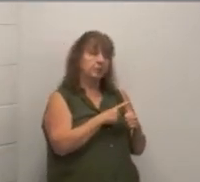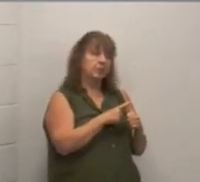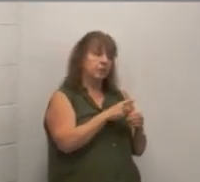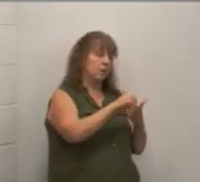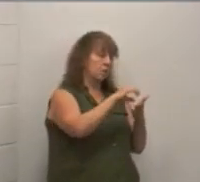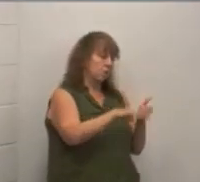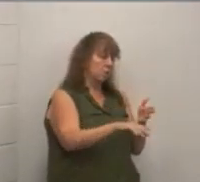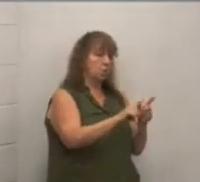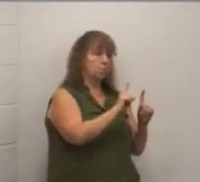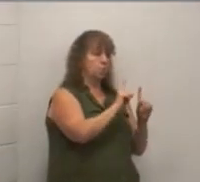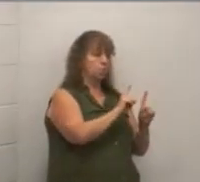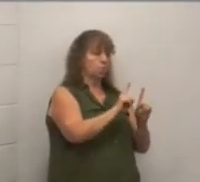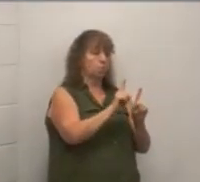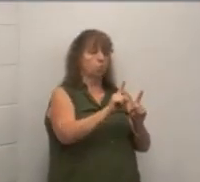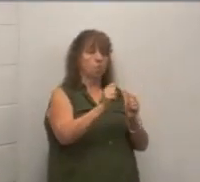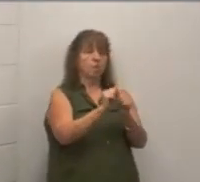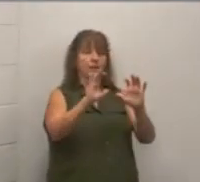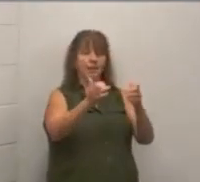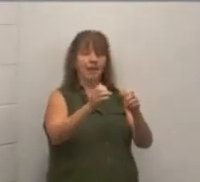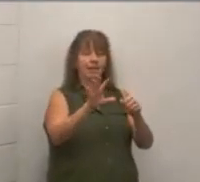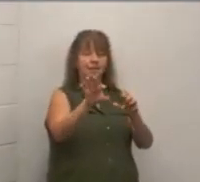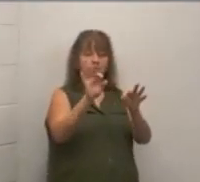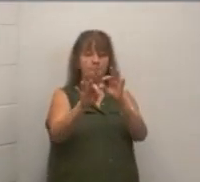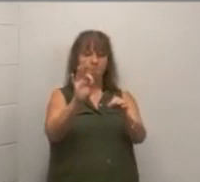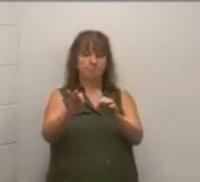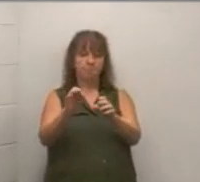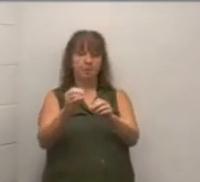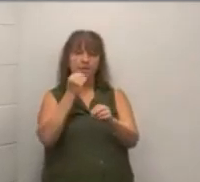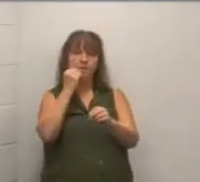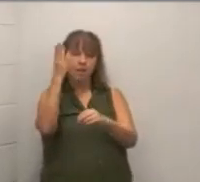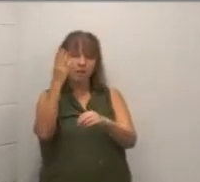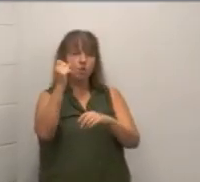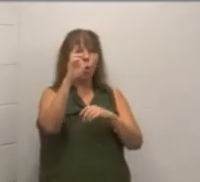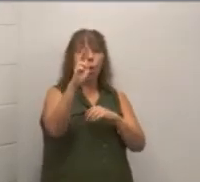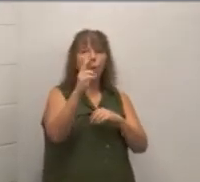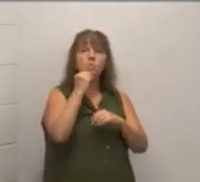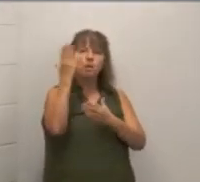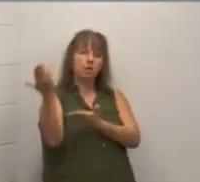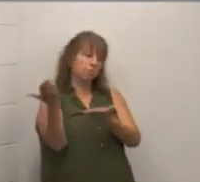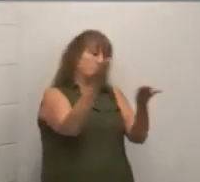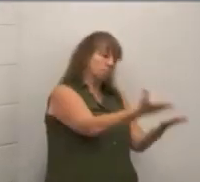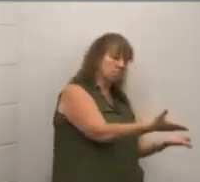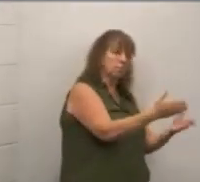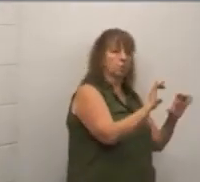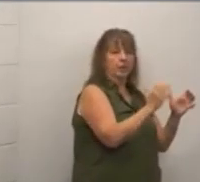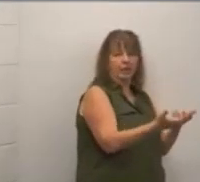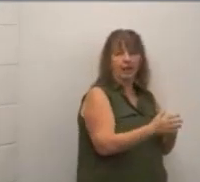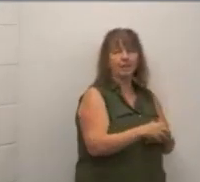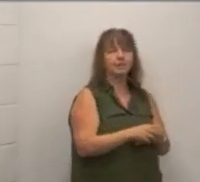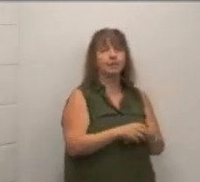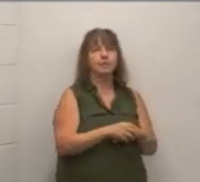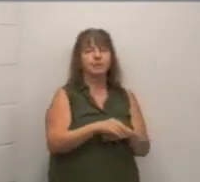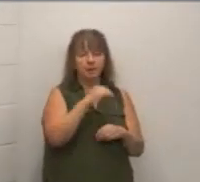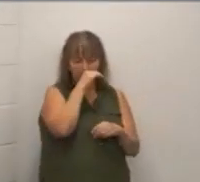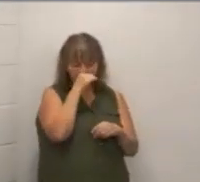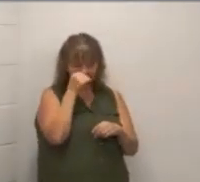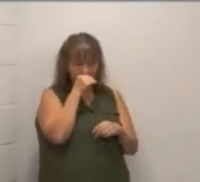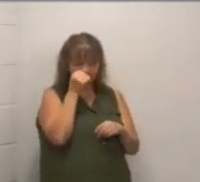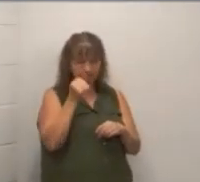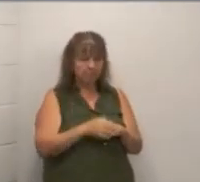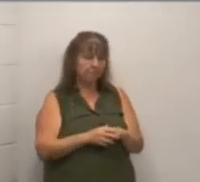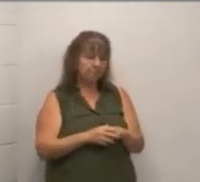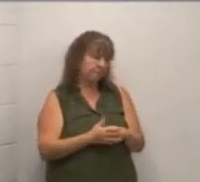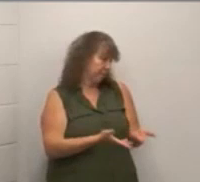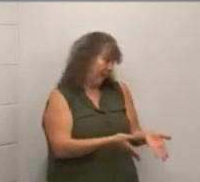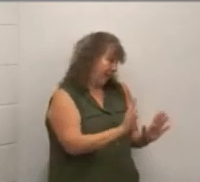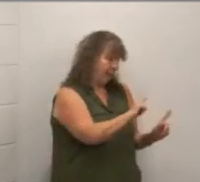down with their class to pick up their lunch to lunches being delivered to the class. The ability to use the